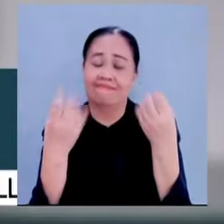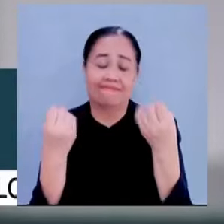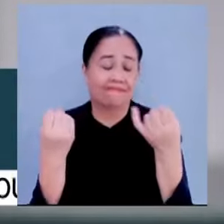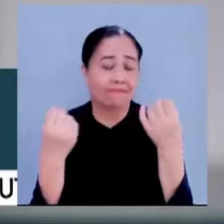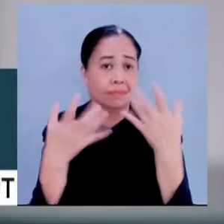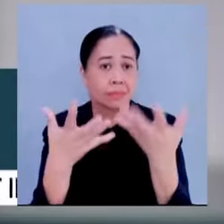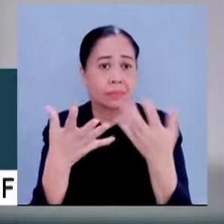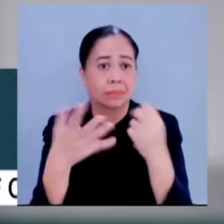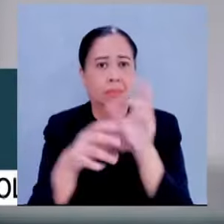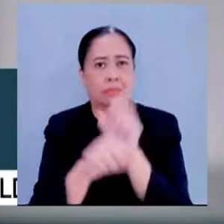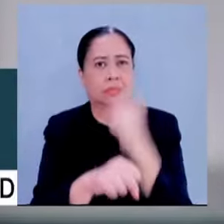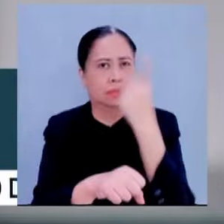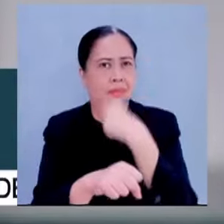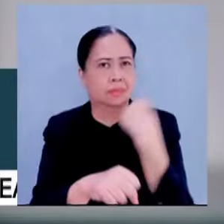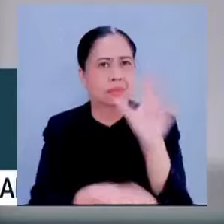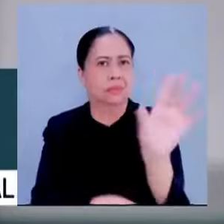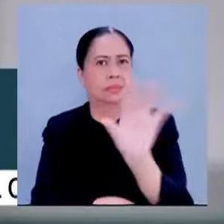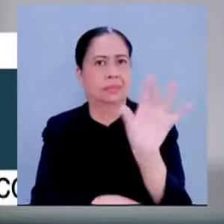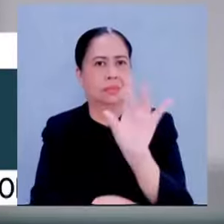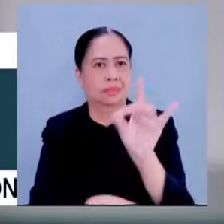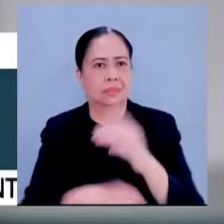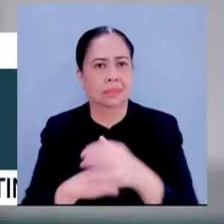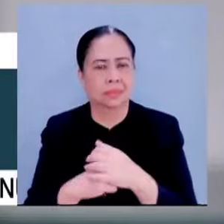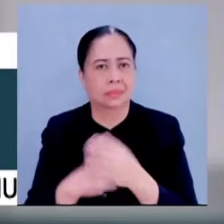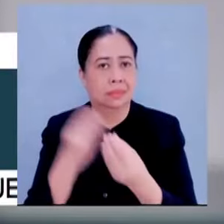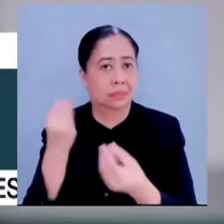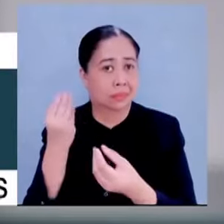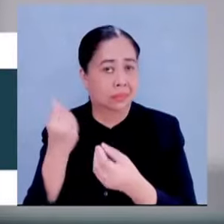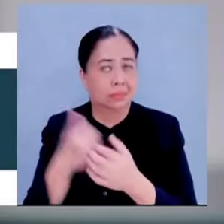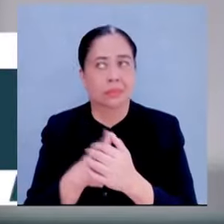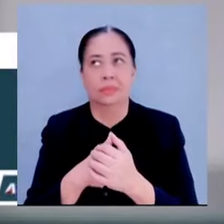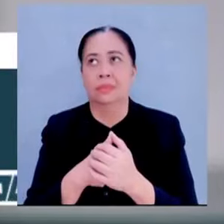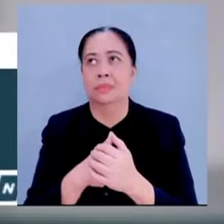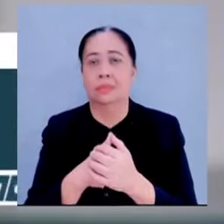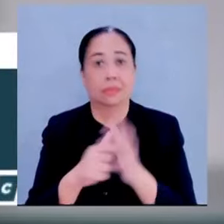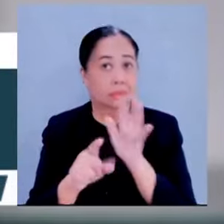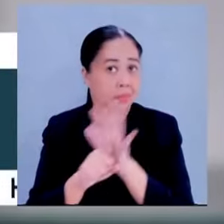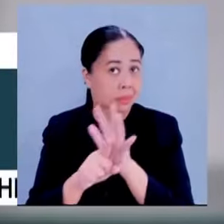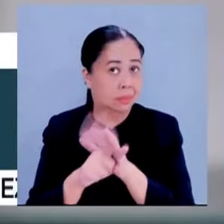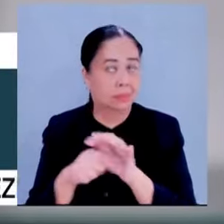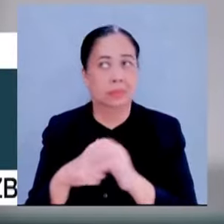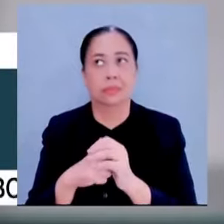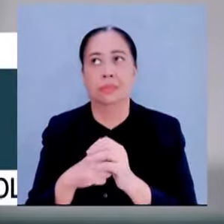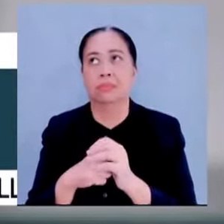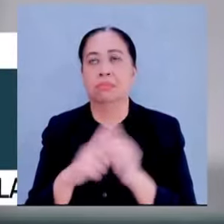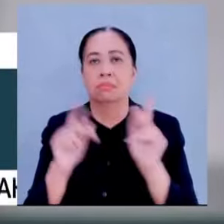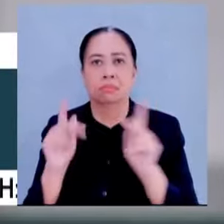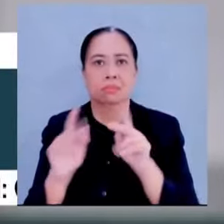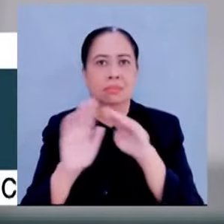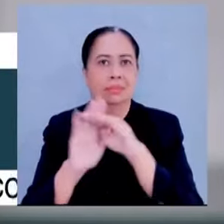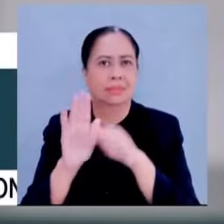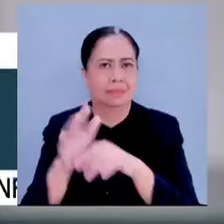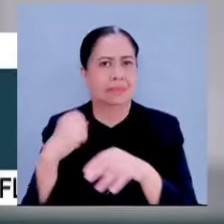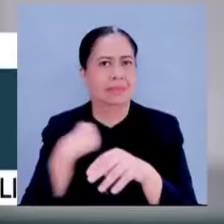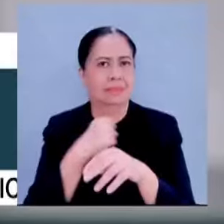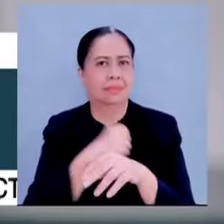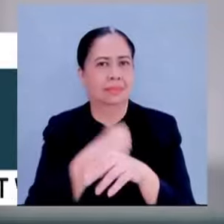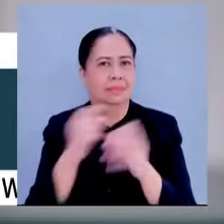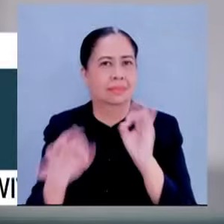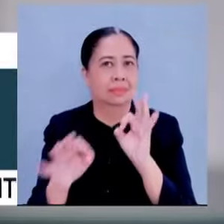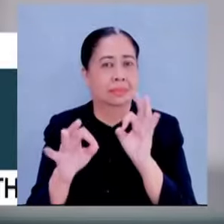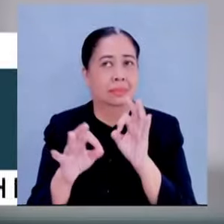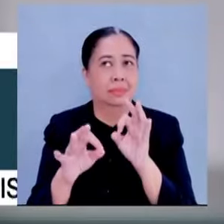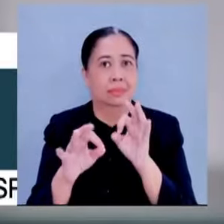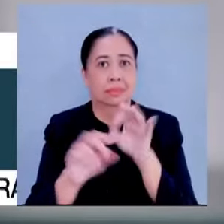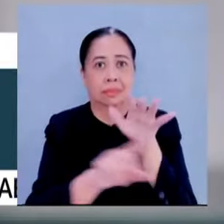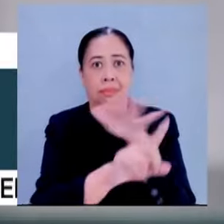the usual people there, the money, the very popular people there. And if you base it